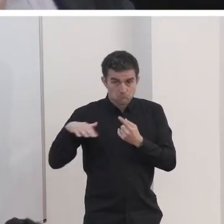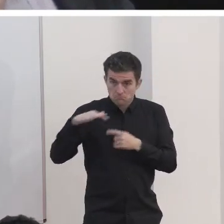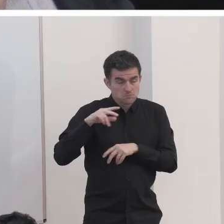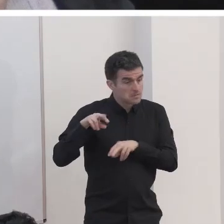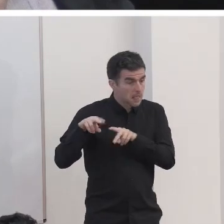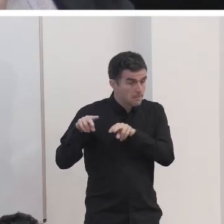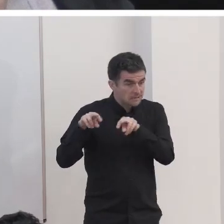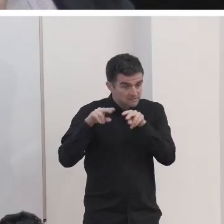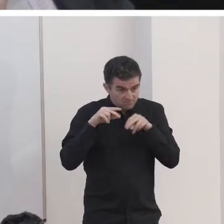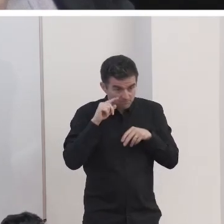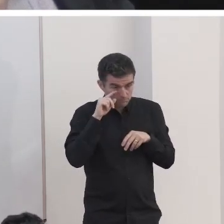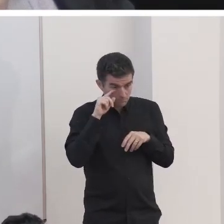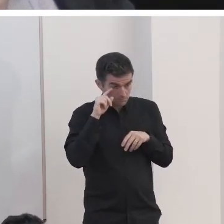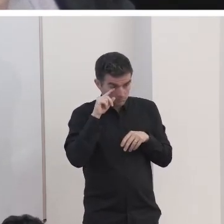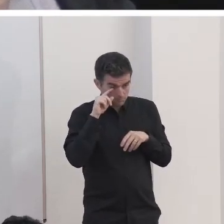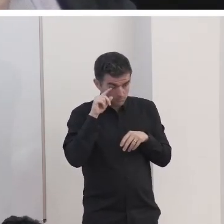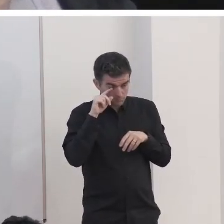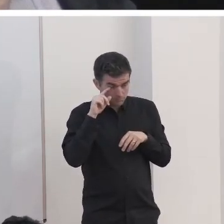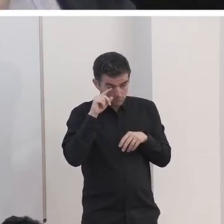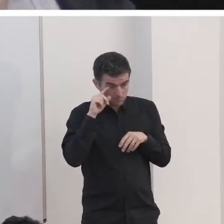again, the community